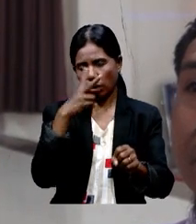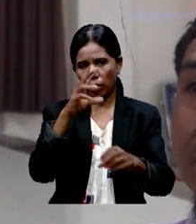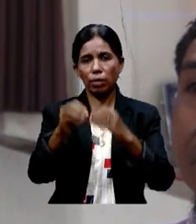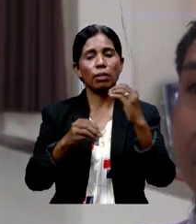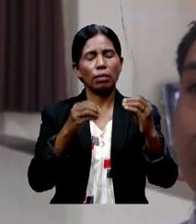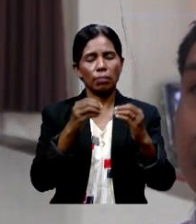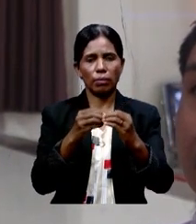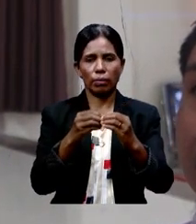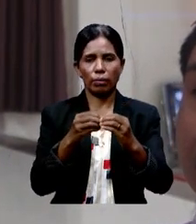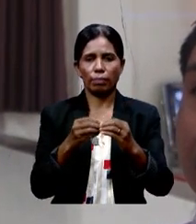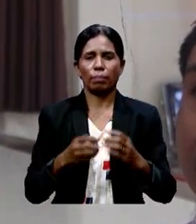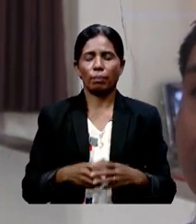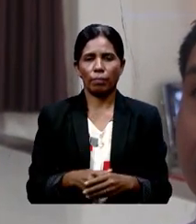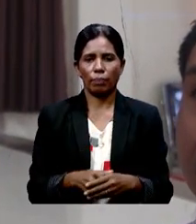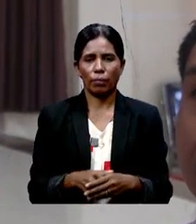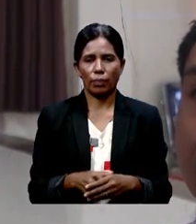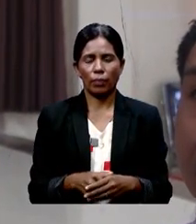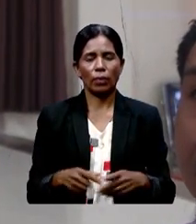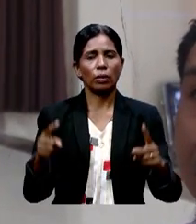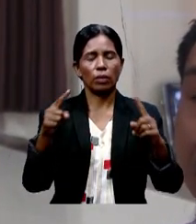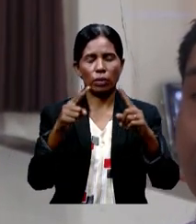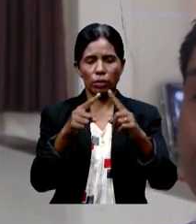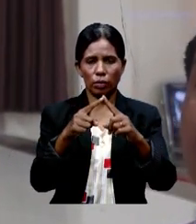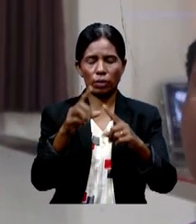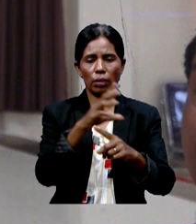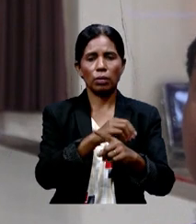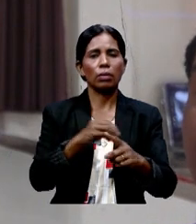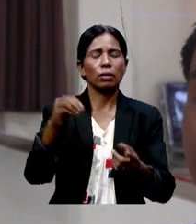greater amount towards capital investment.